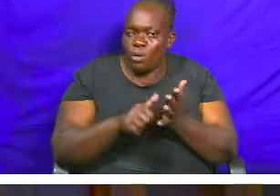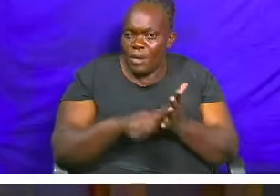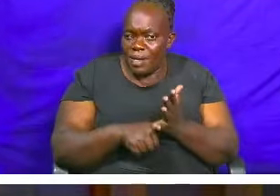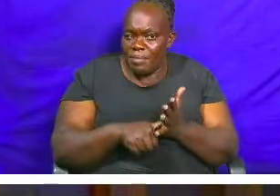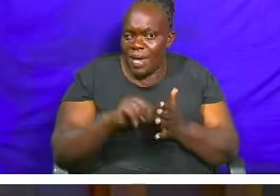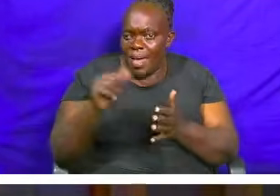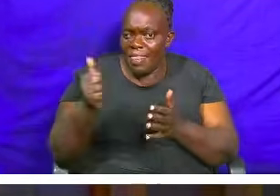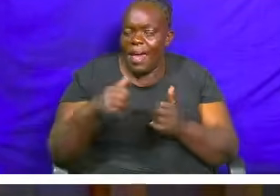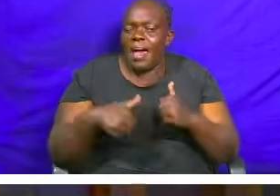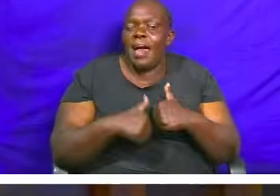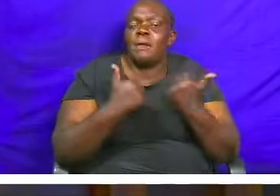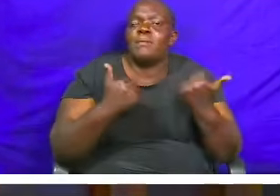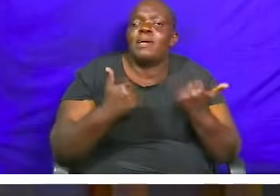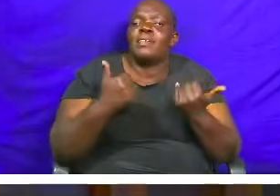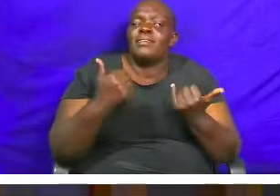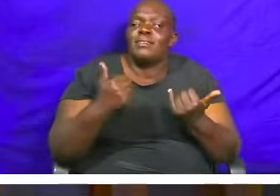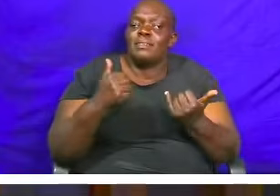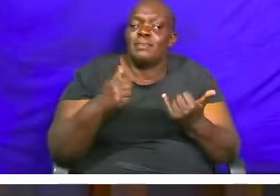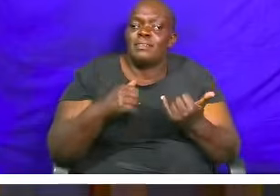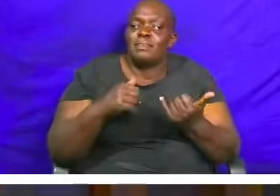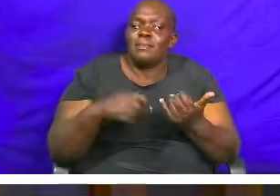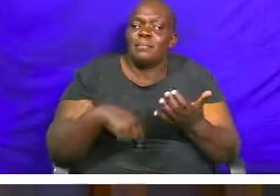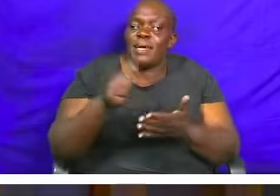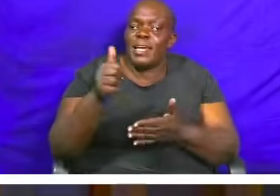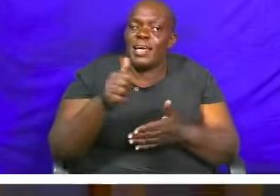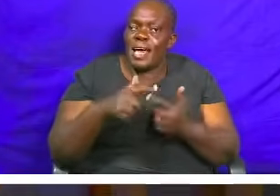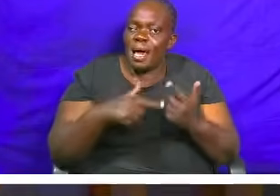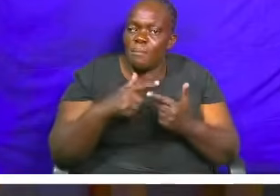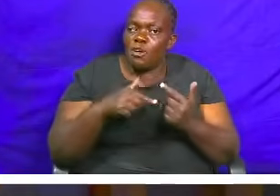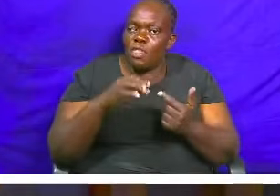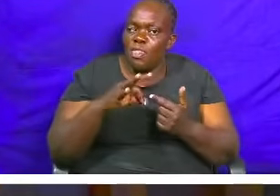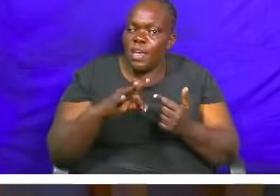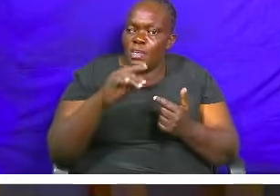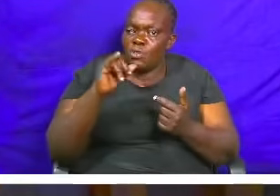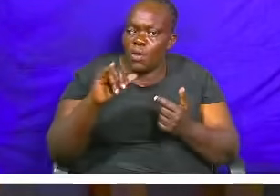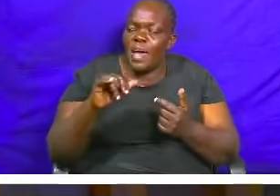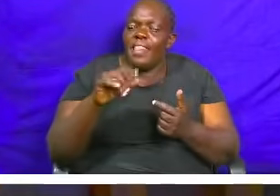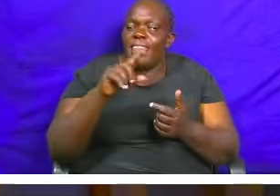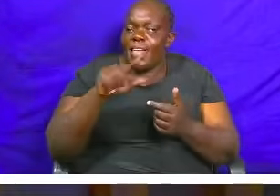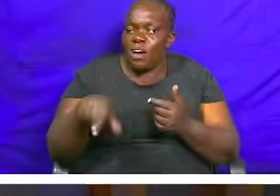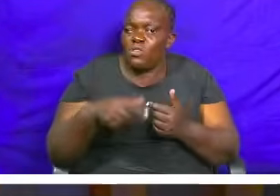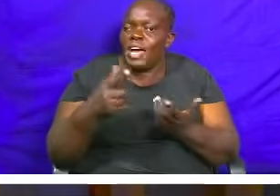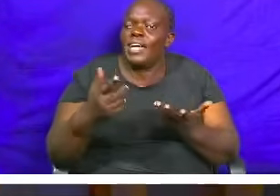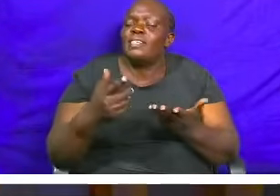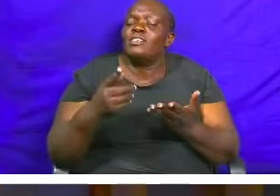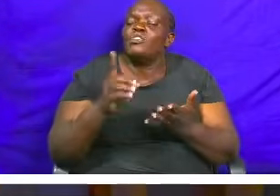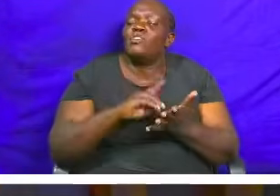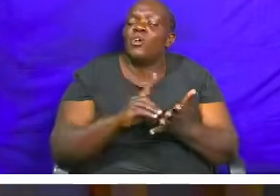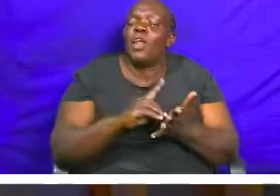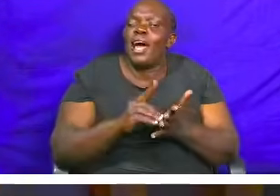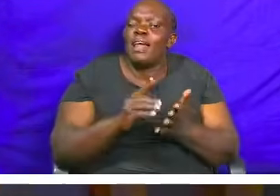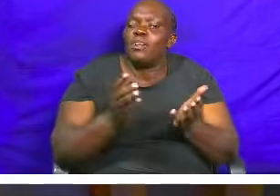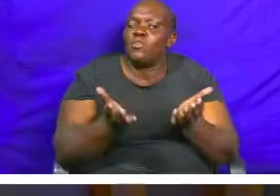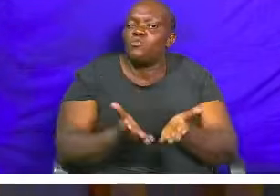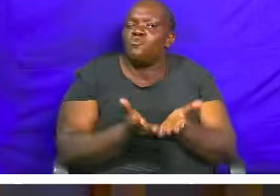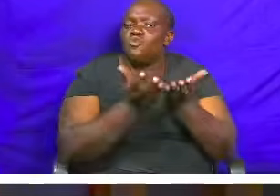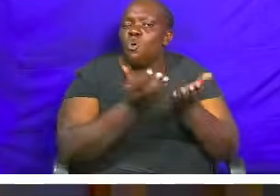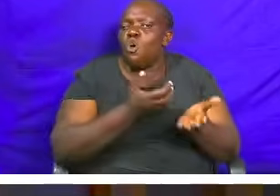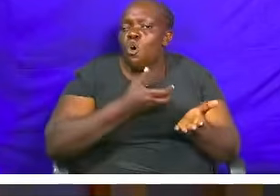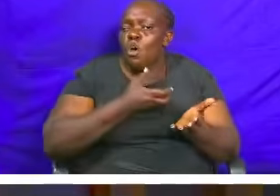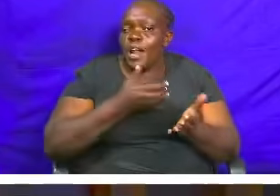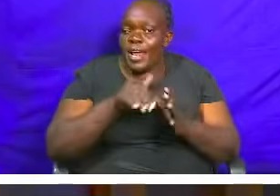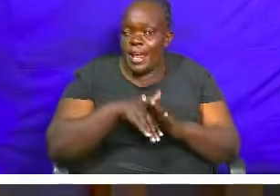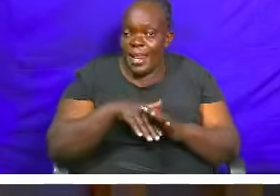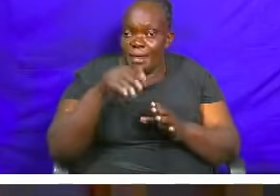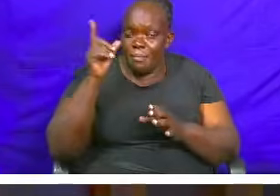causing is the marriage. You pay about $31,000 if you are holding a ship in Mombasa for a day. You can